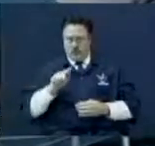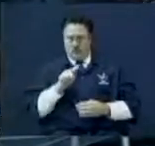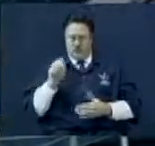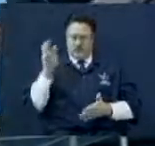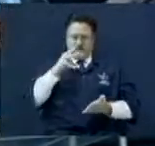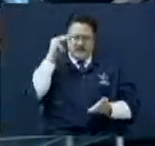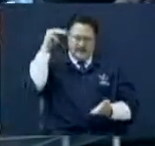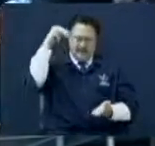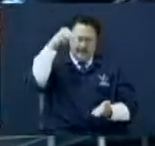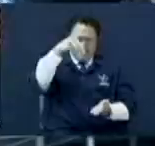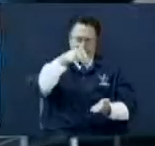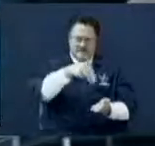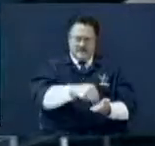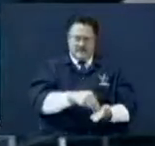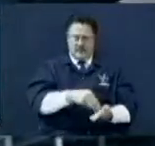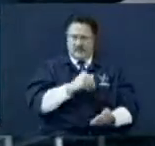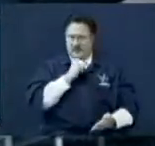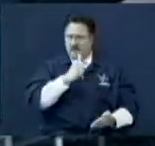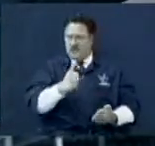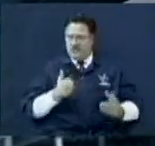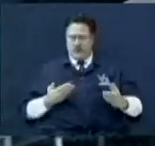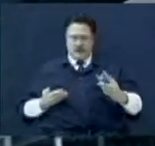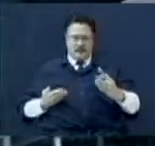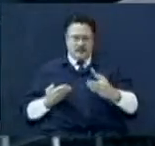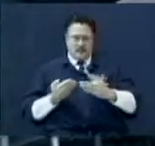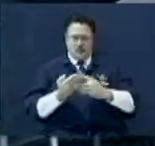right now, and you're saying, I am not going to get through this.